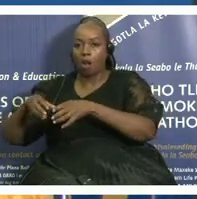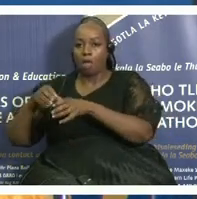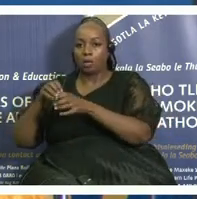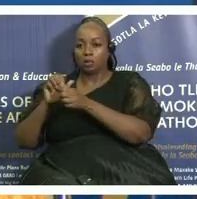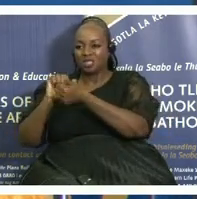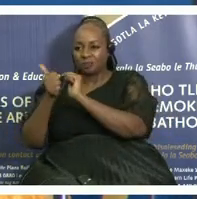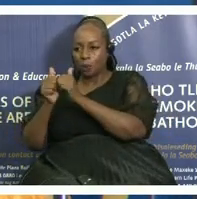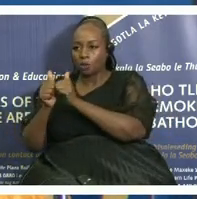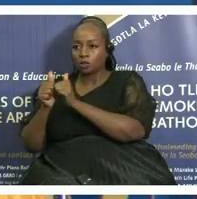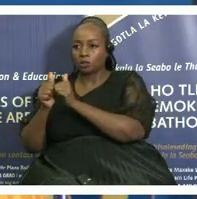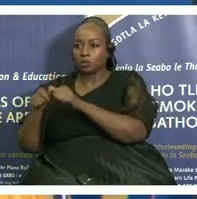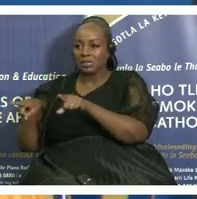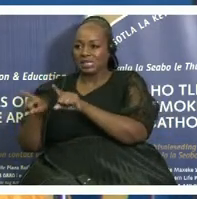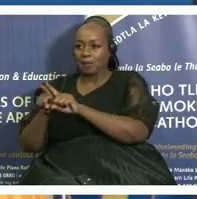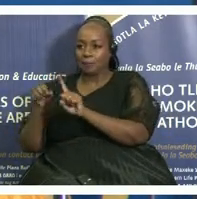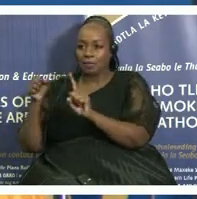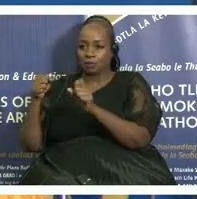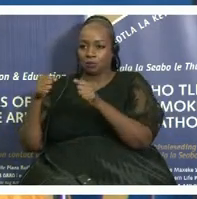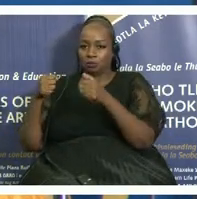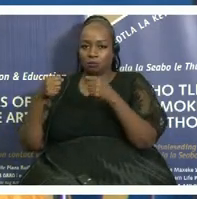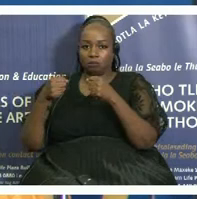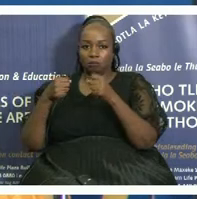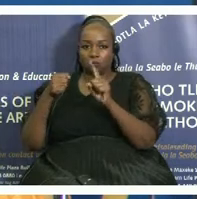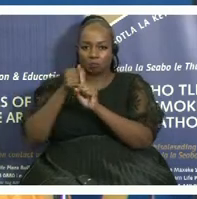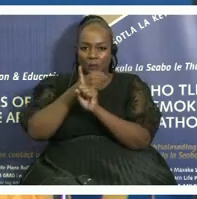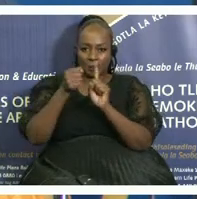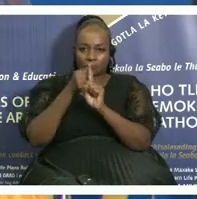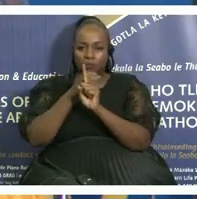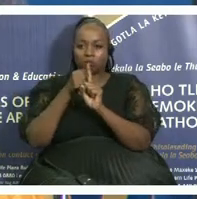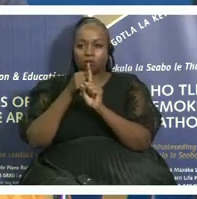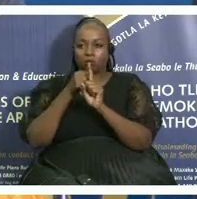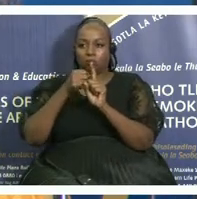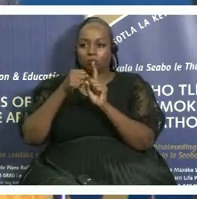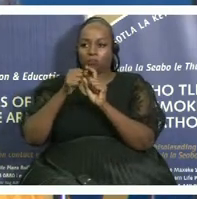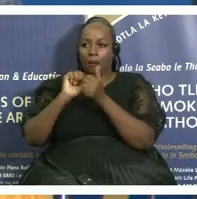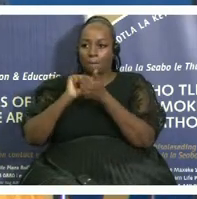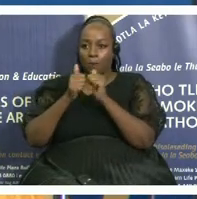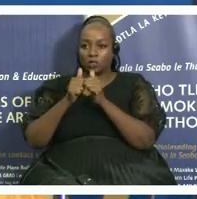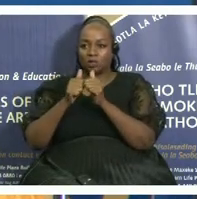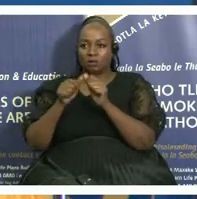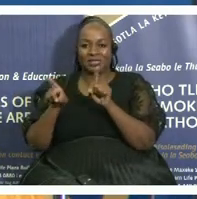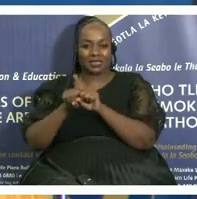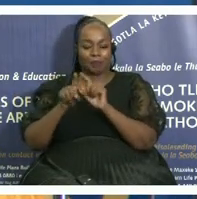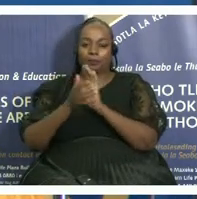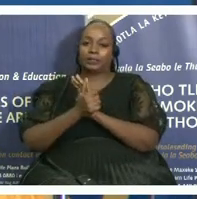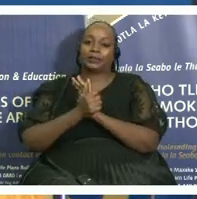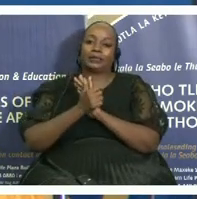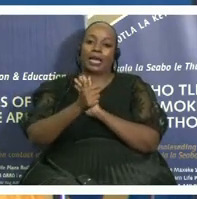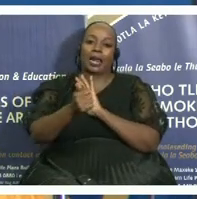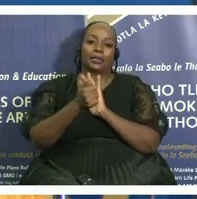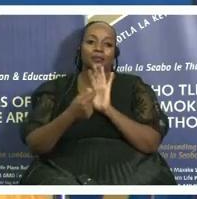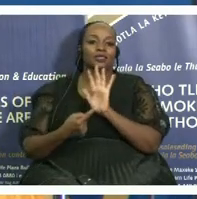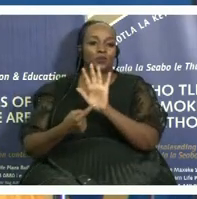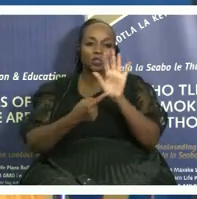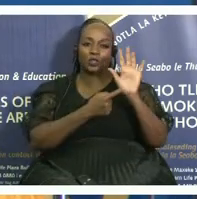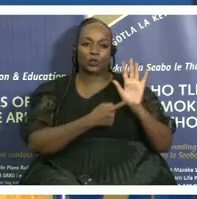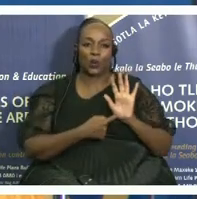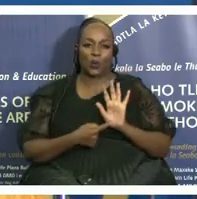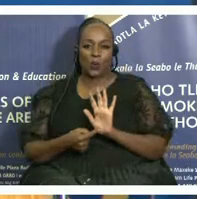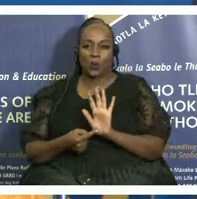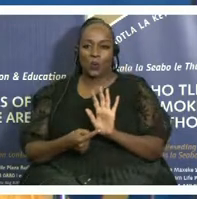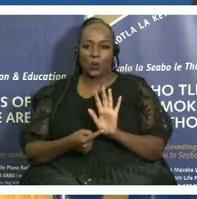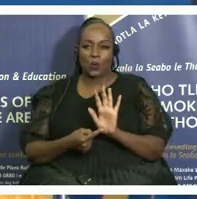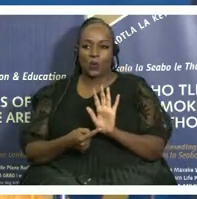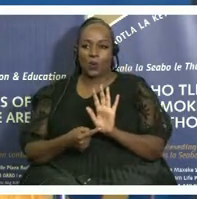Tournaments. Tamilo Baletsengata, Mubana Baruna Ba, Talente Abana Baruna Esha Isante,